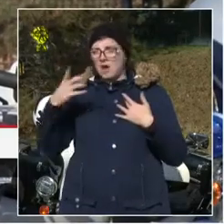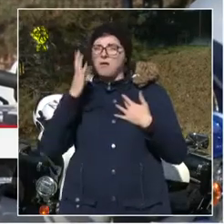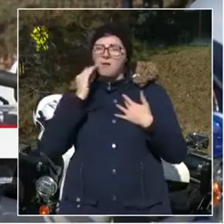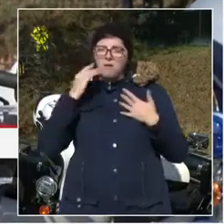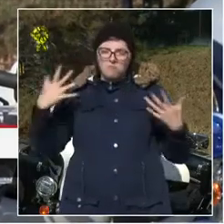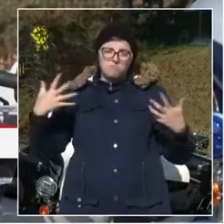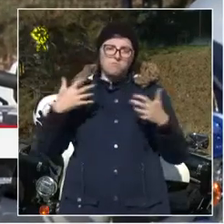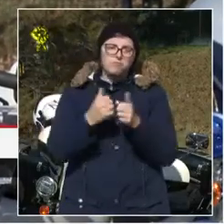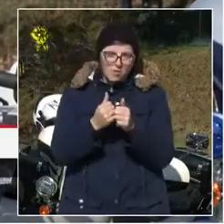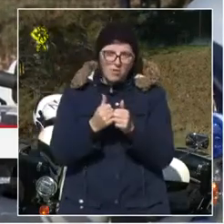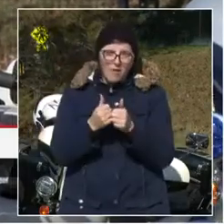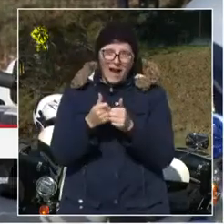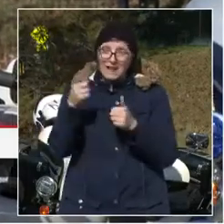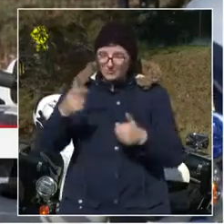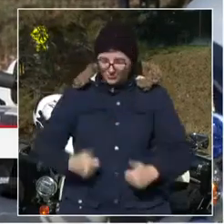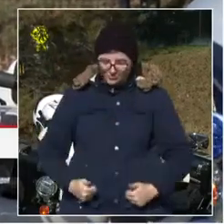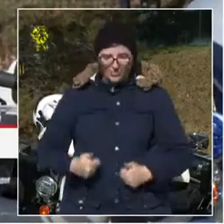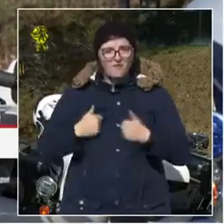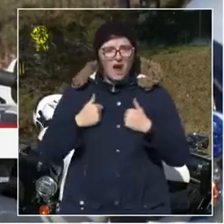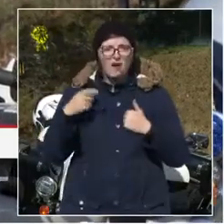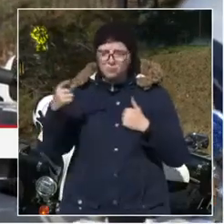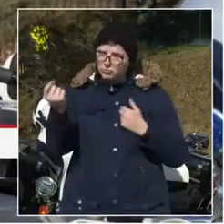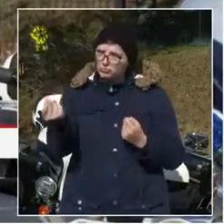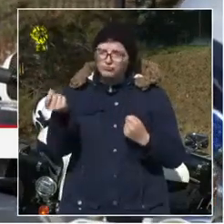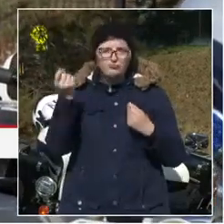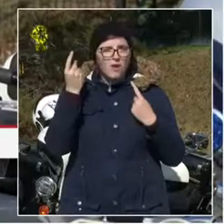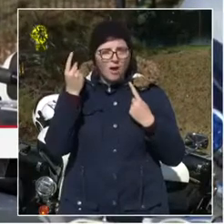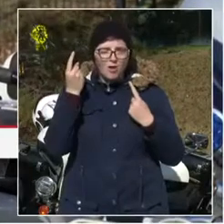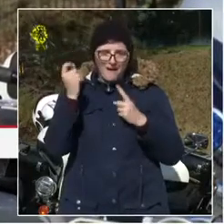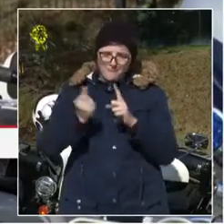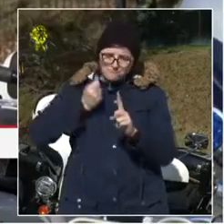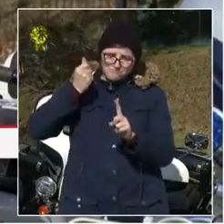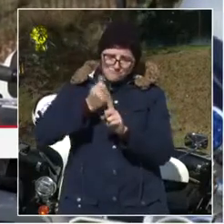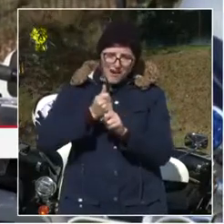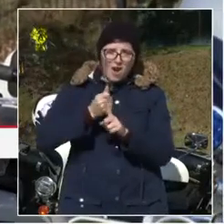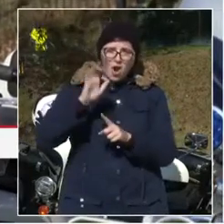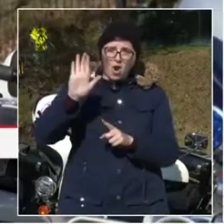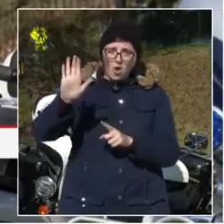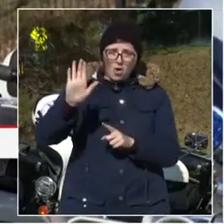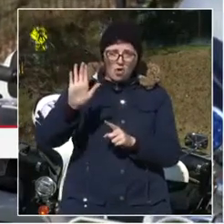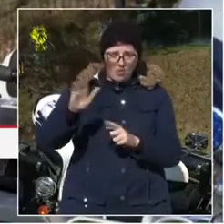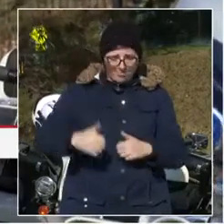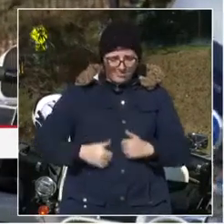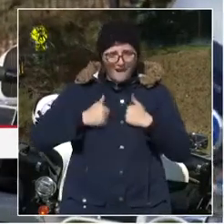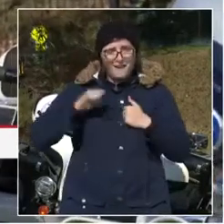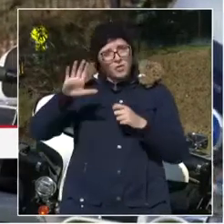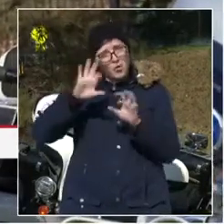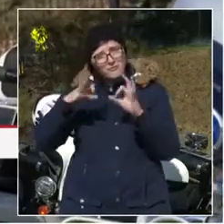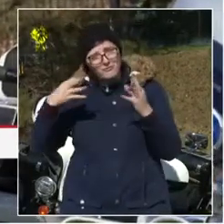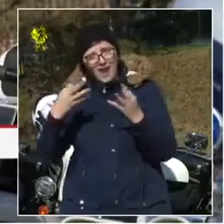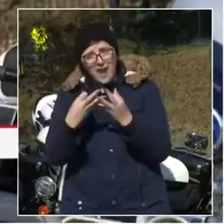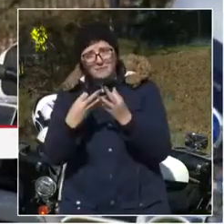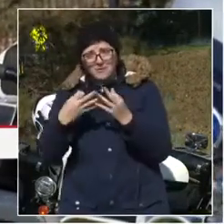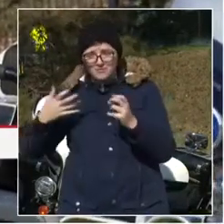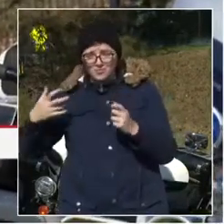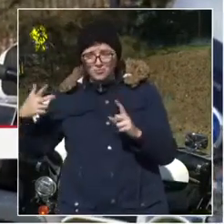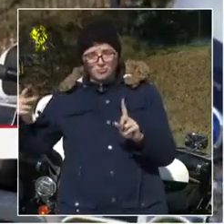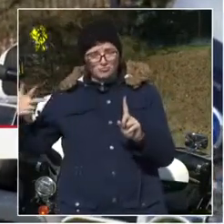too well the devastation of a crash and the impact that it had on her and her family when a driver hits a